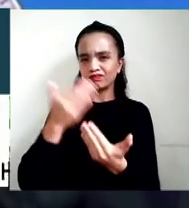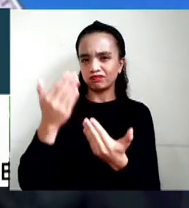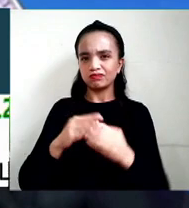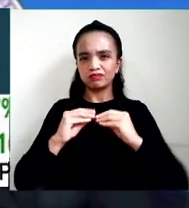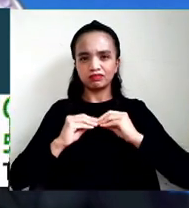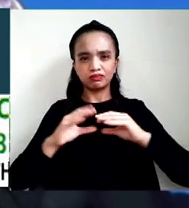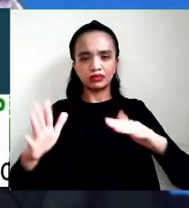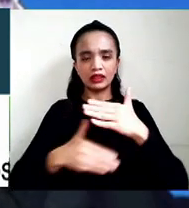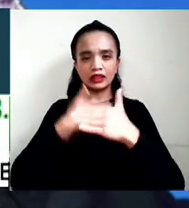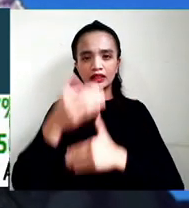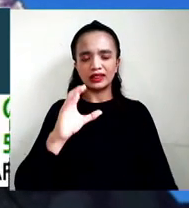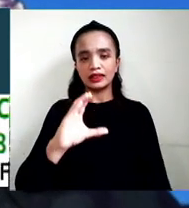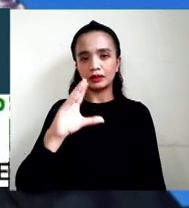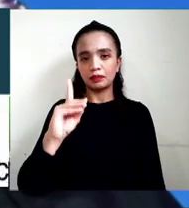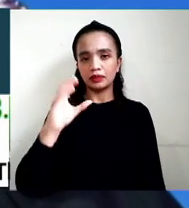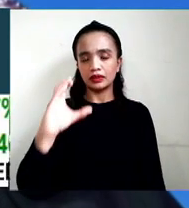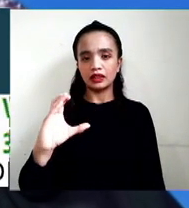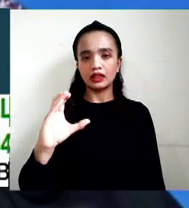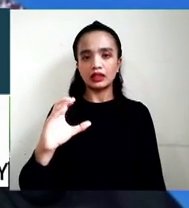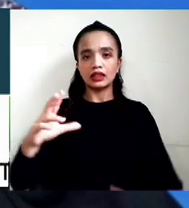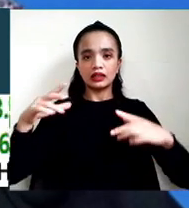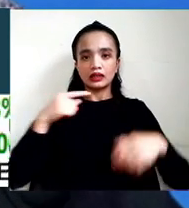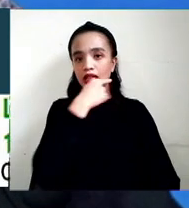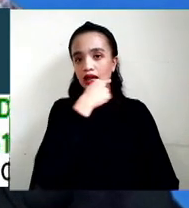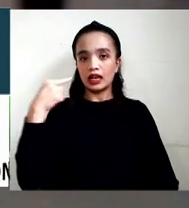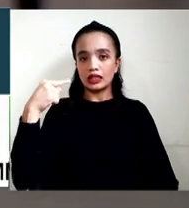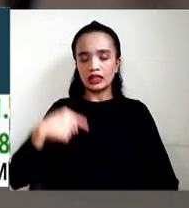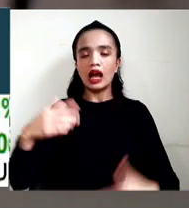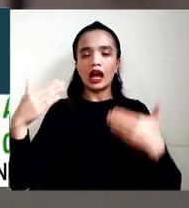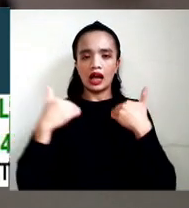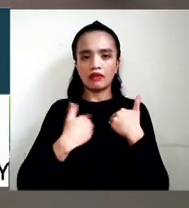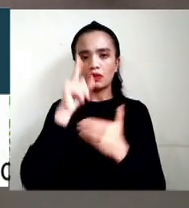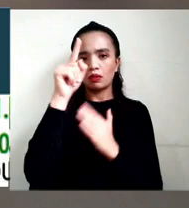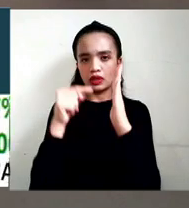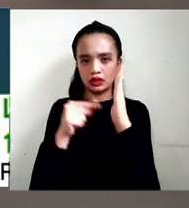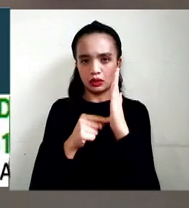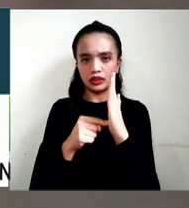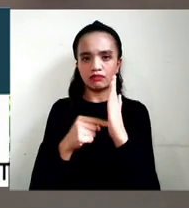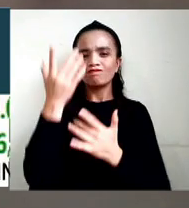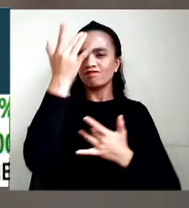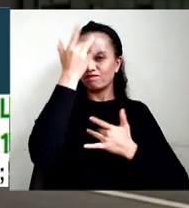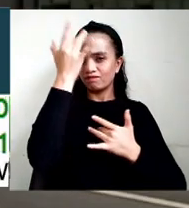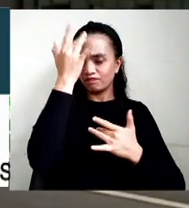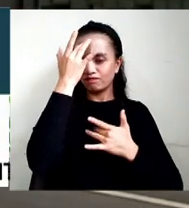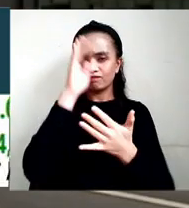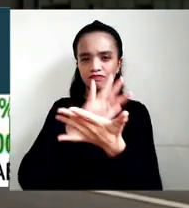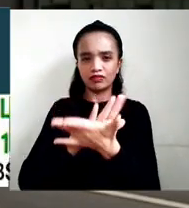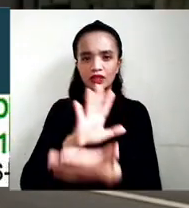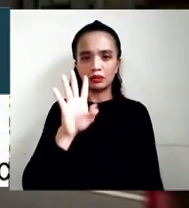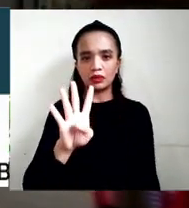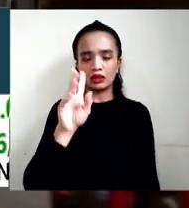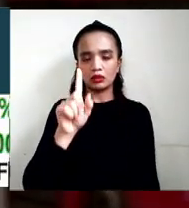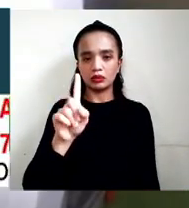Director Rochelle Walensky said there are over 1,000 cases of the British coronavirus variant known as B117 in the